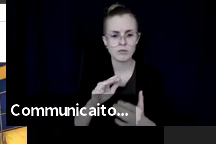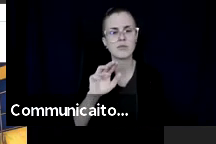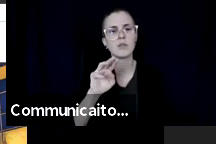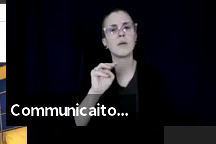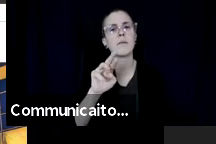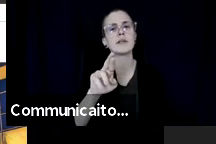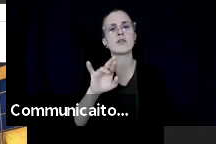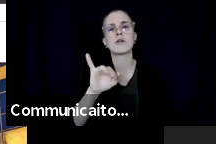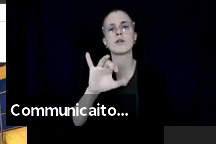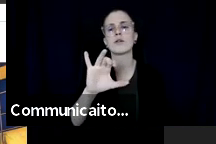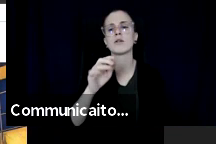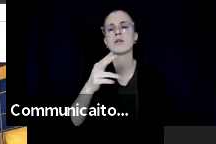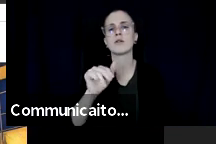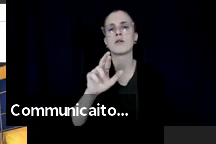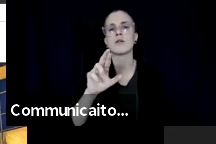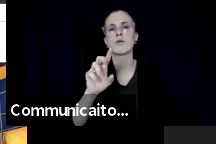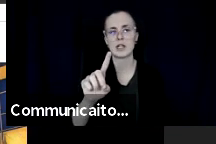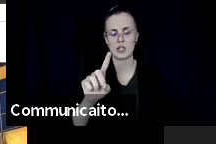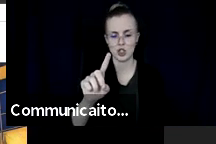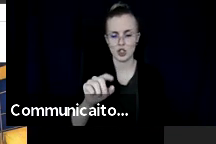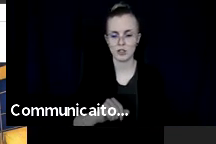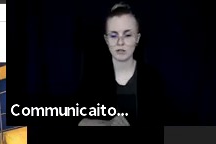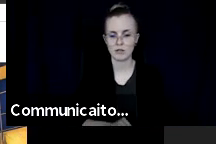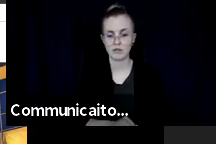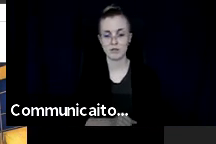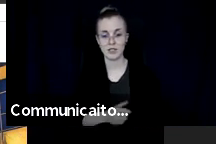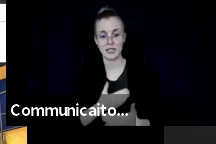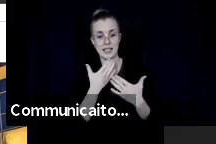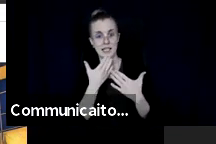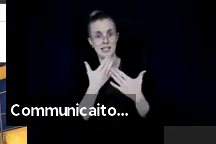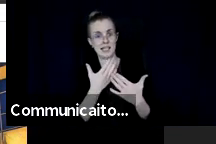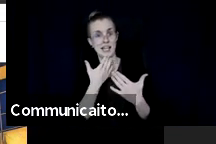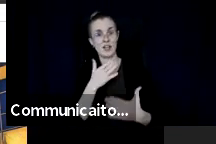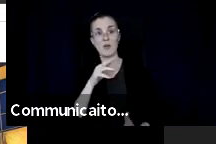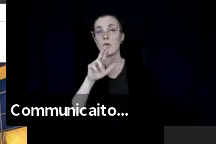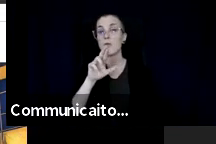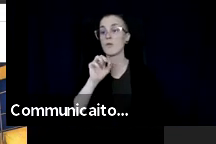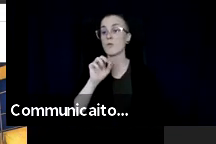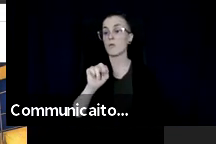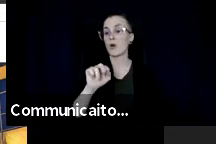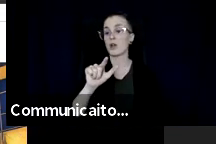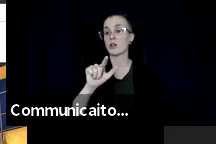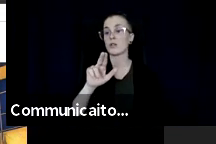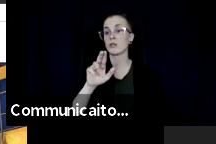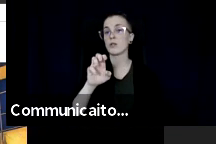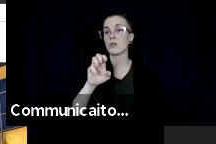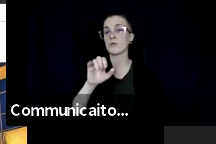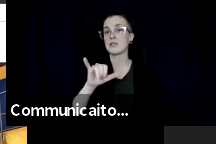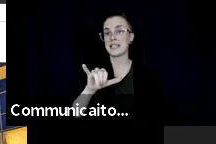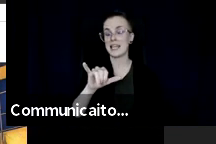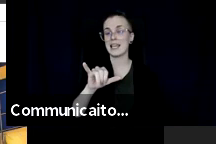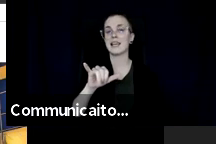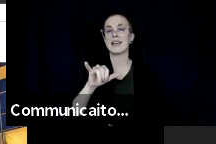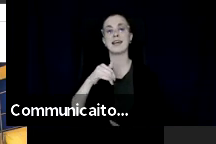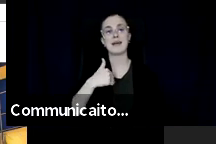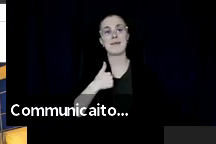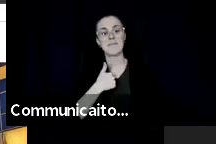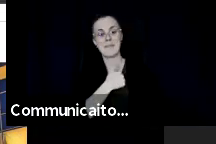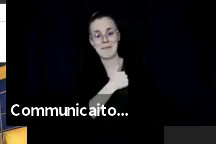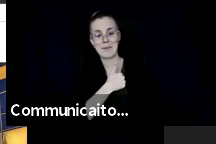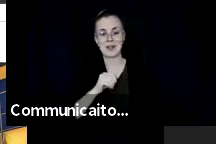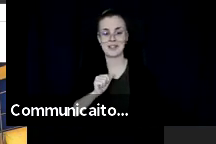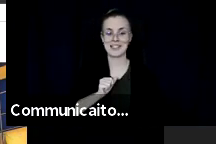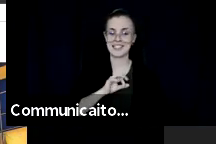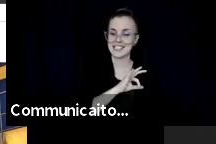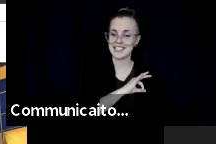Richard, let's make sure we unmute. Thank you, Ron, Lucy, and members and staff of the